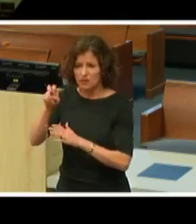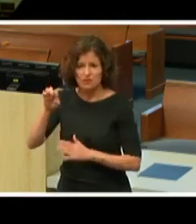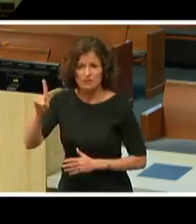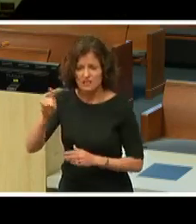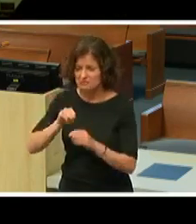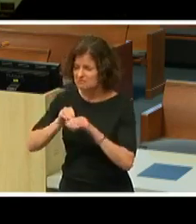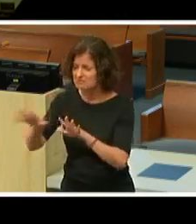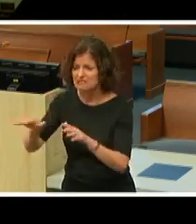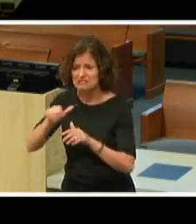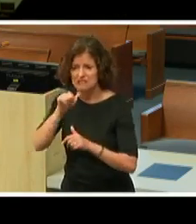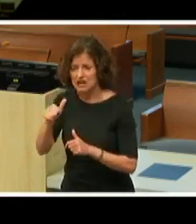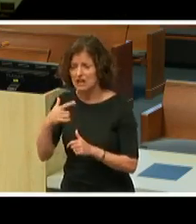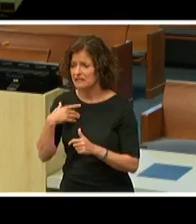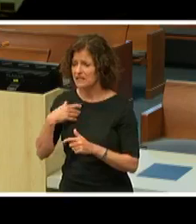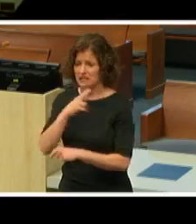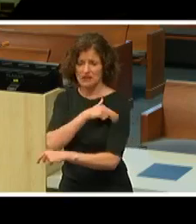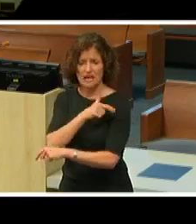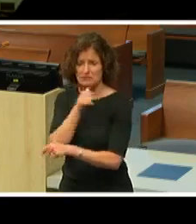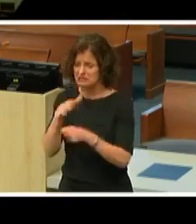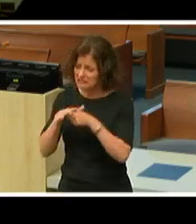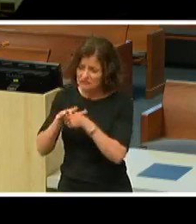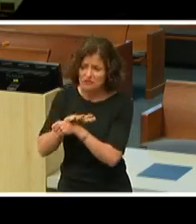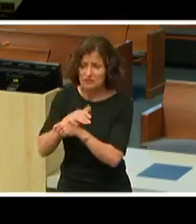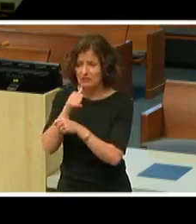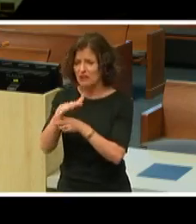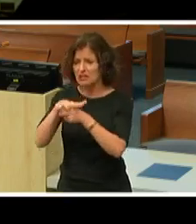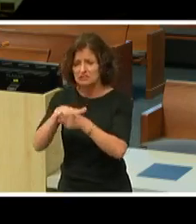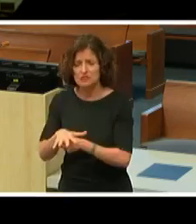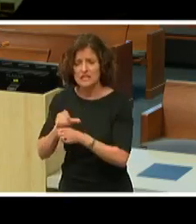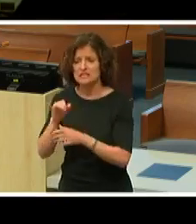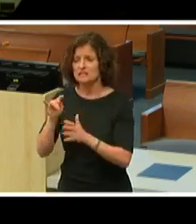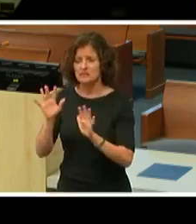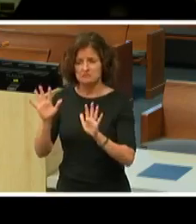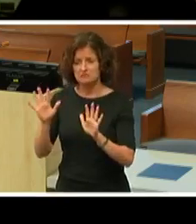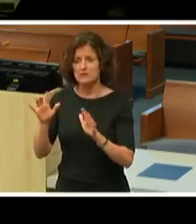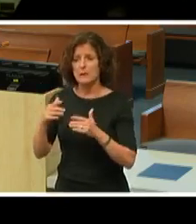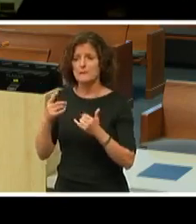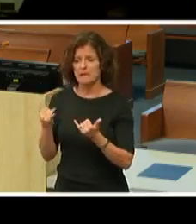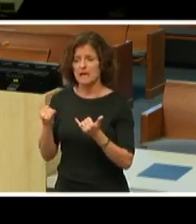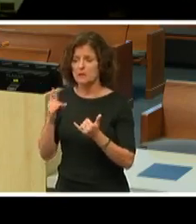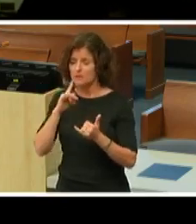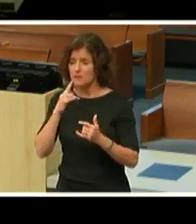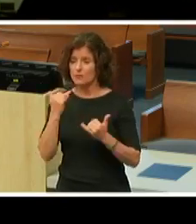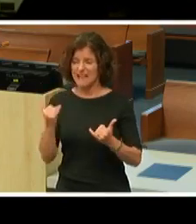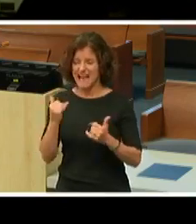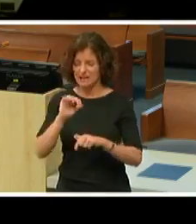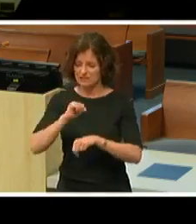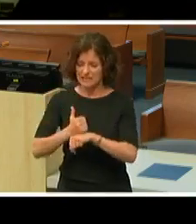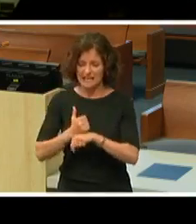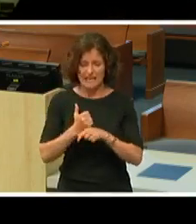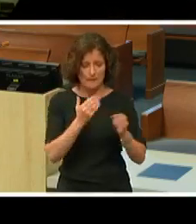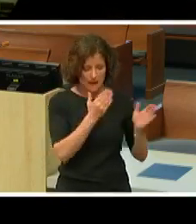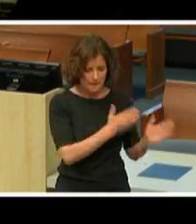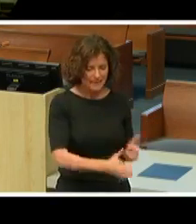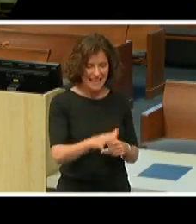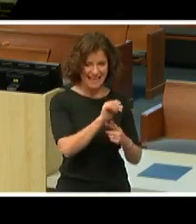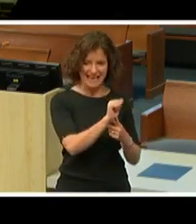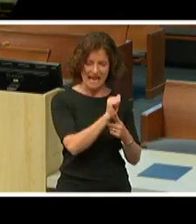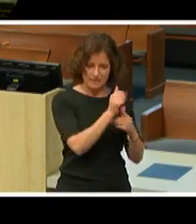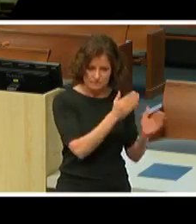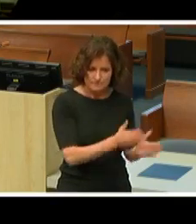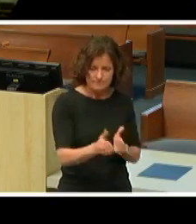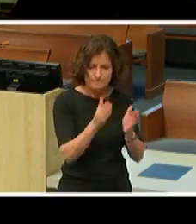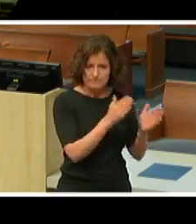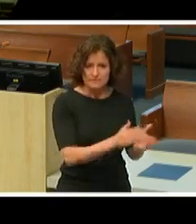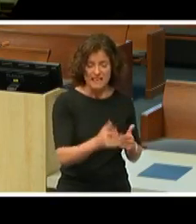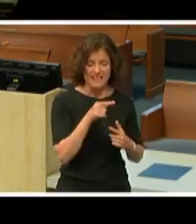infections and our hospitals aren't stressed, but we're going to be working on a draft of plan A. And plan A